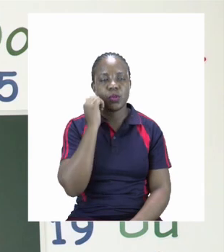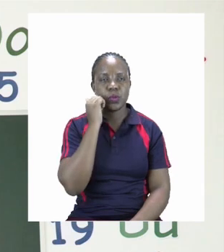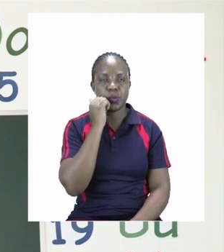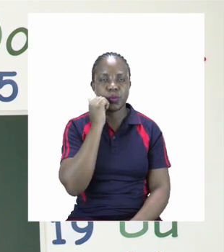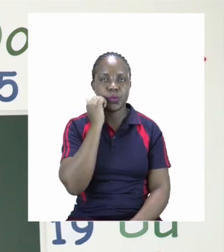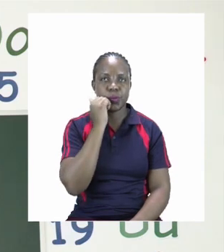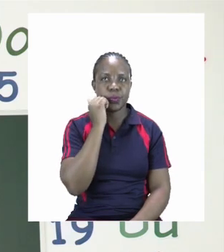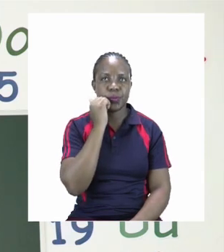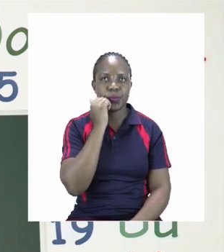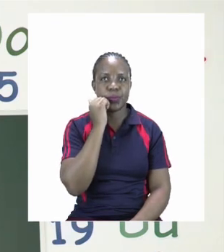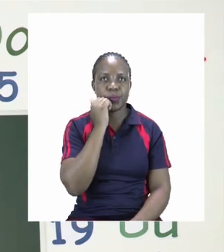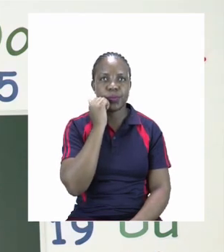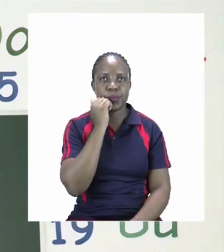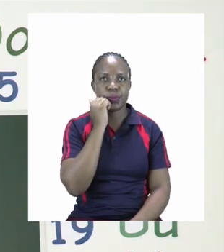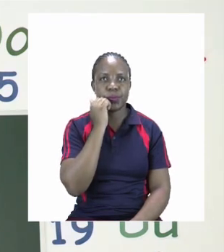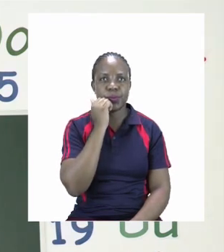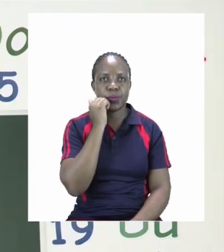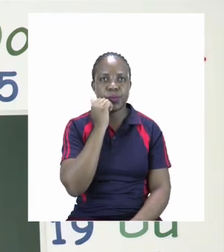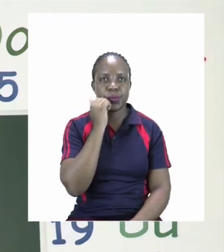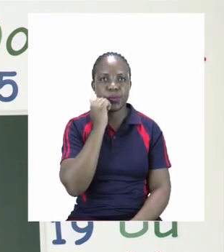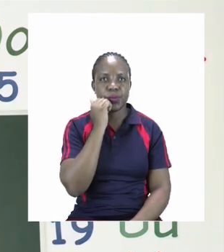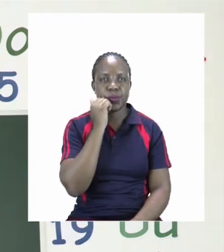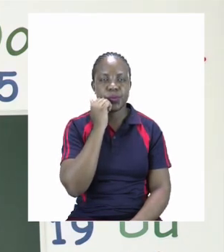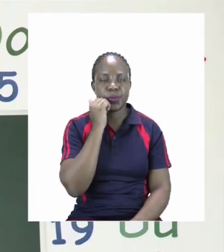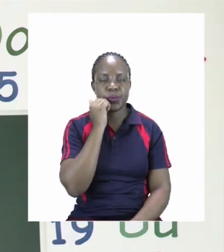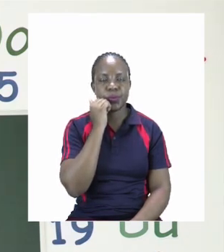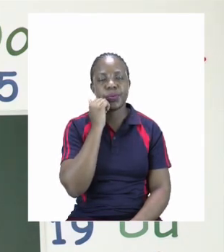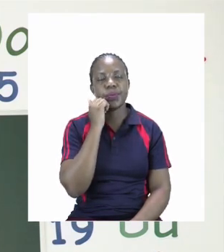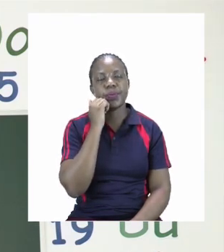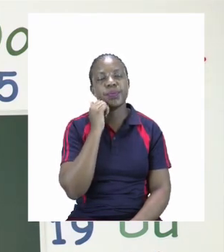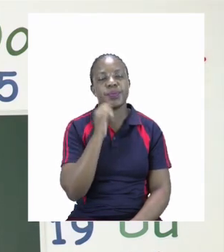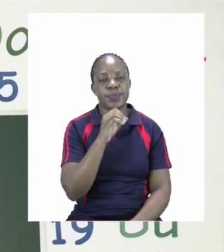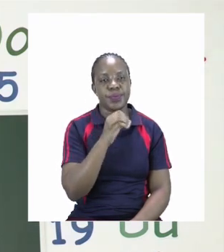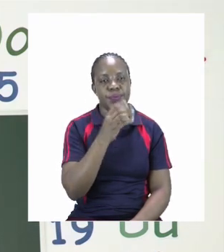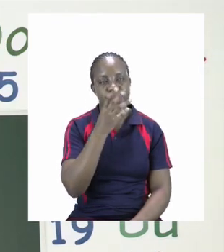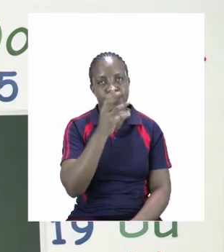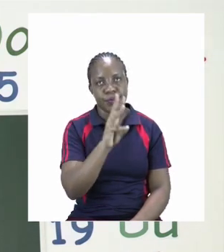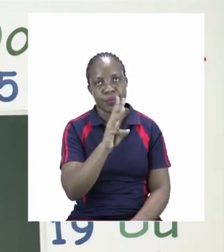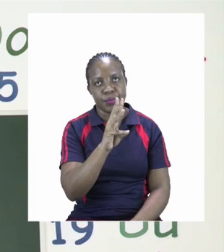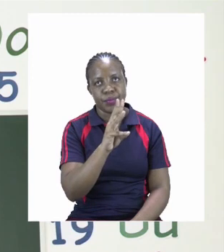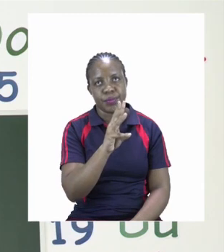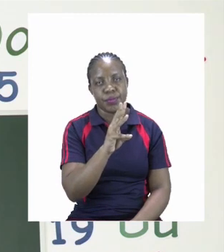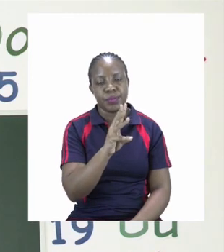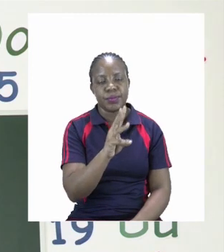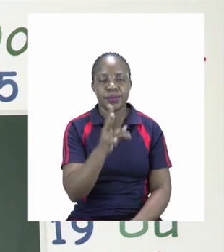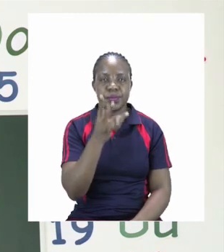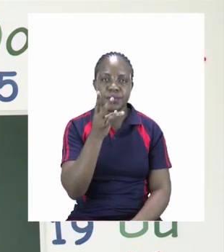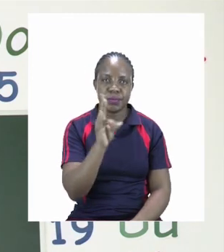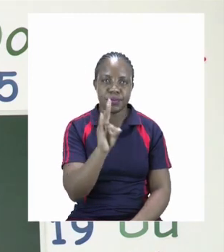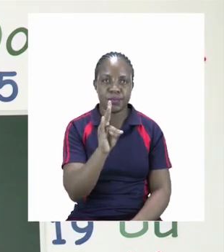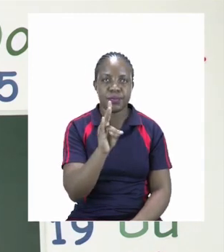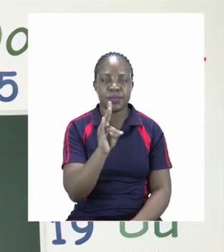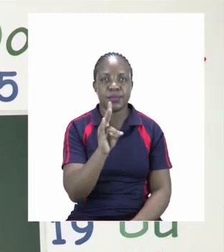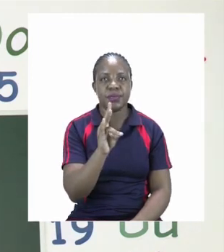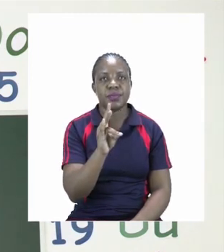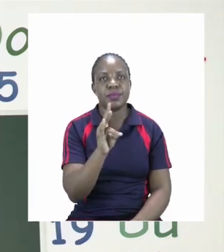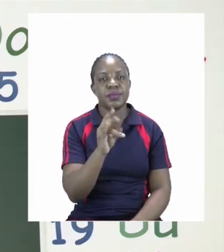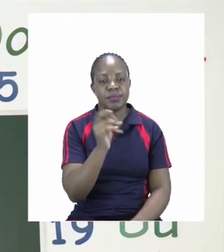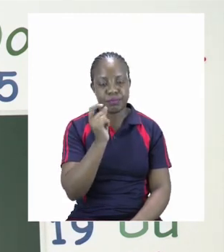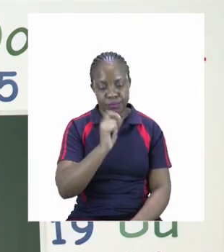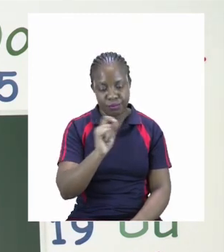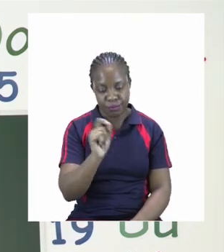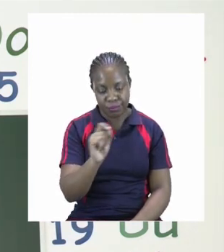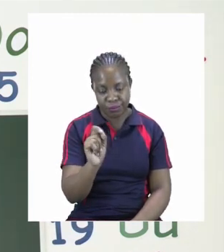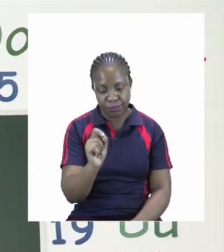We put 5 on the board already, right? So this is 6, 7. So we are going to write